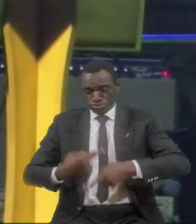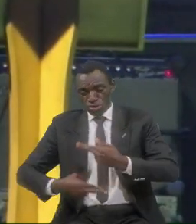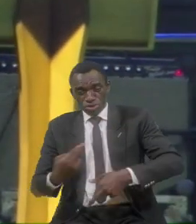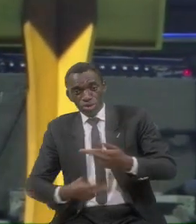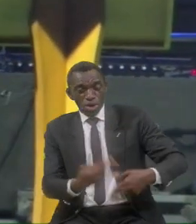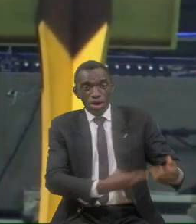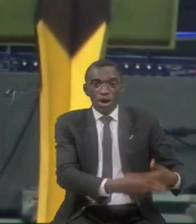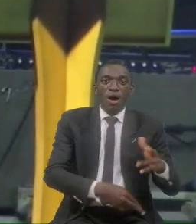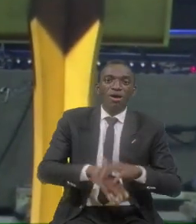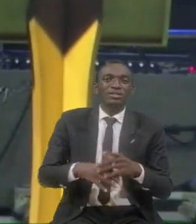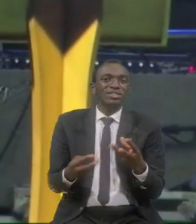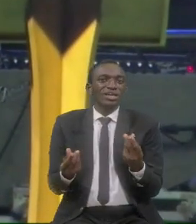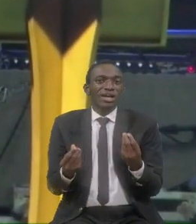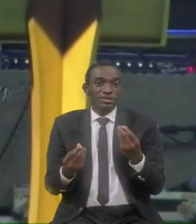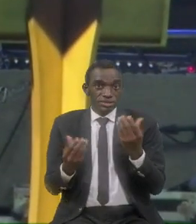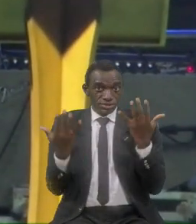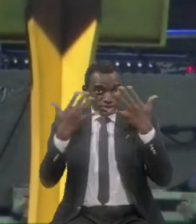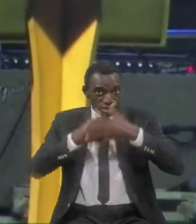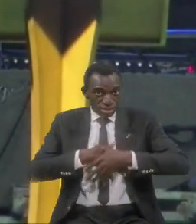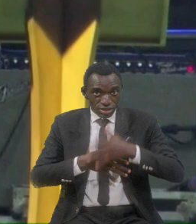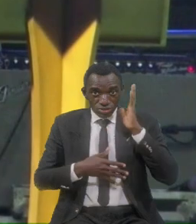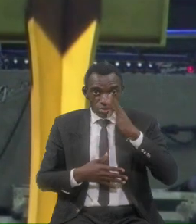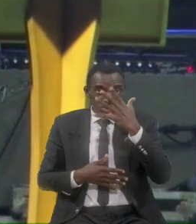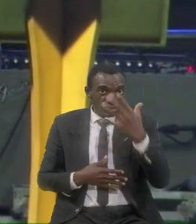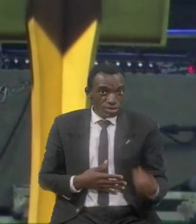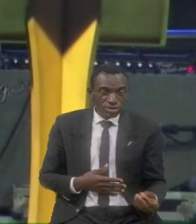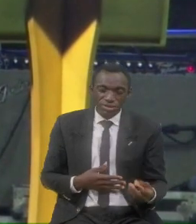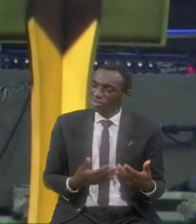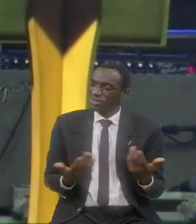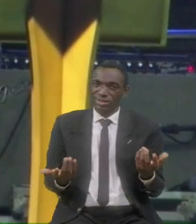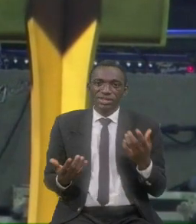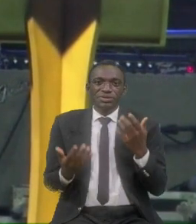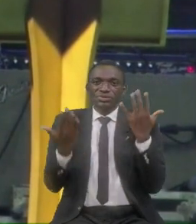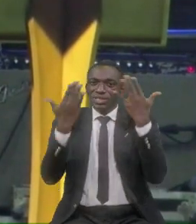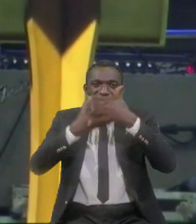The darkness doesn't recognize all that.